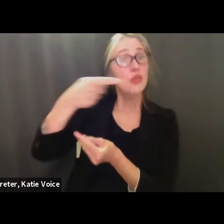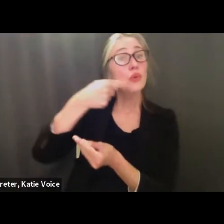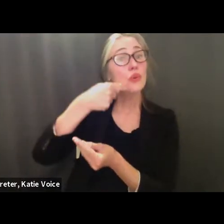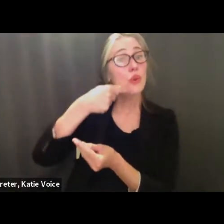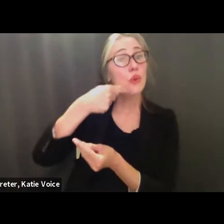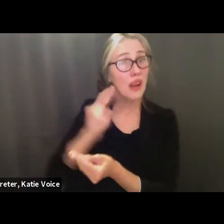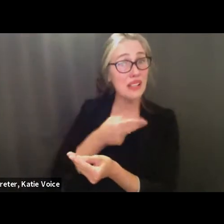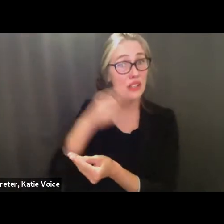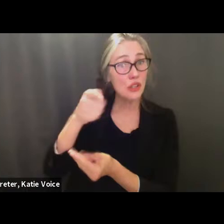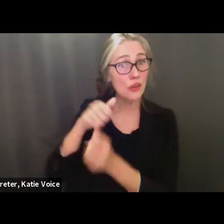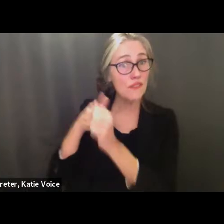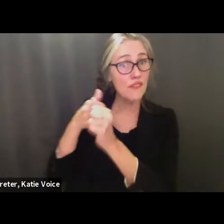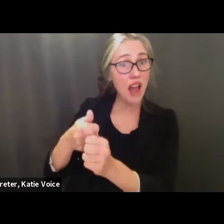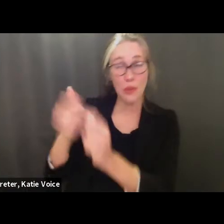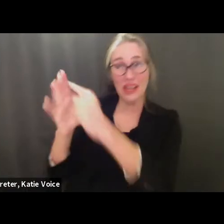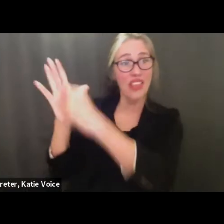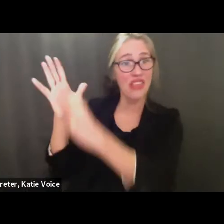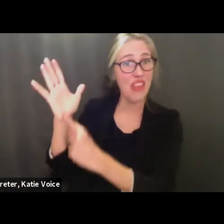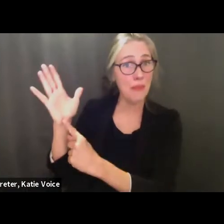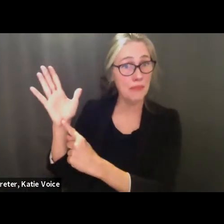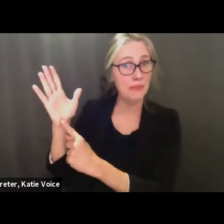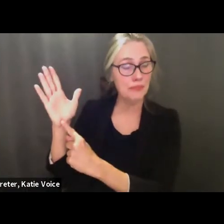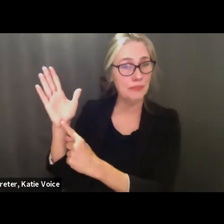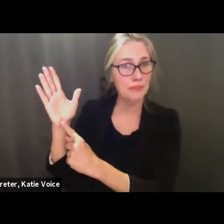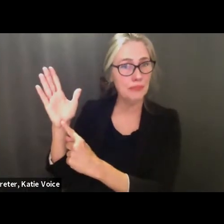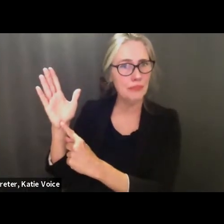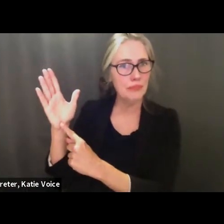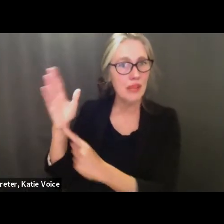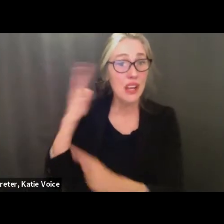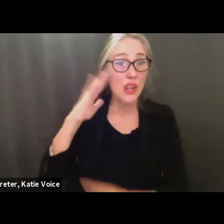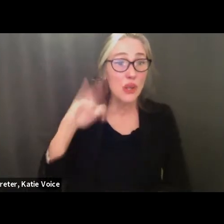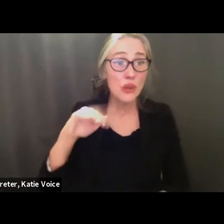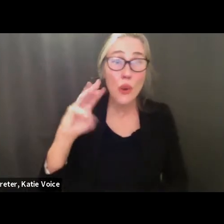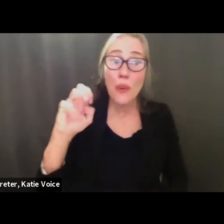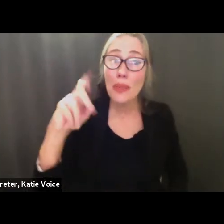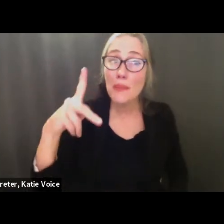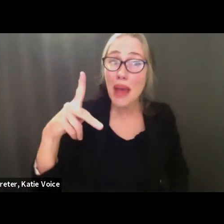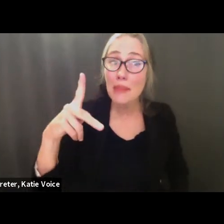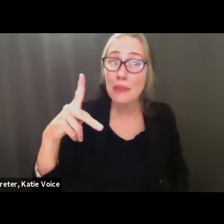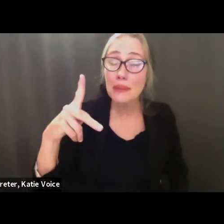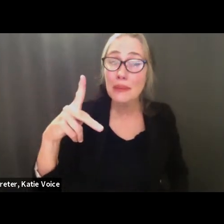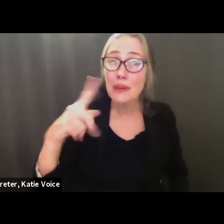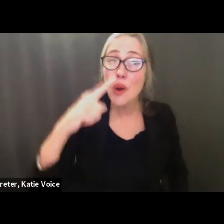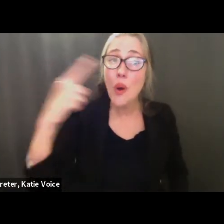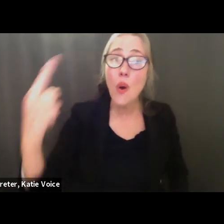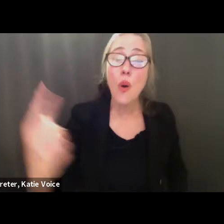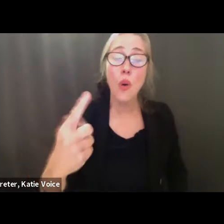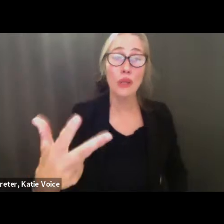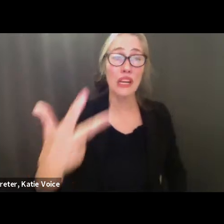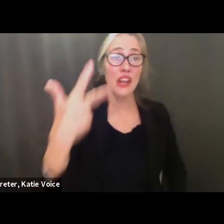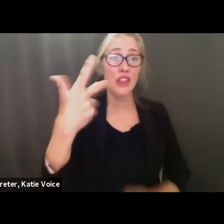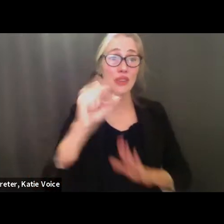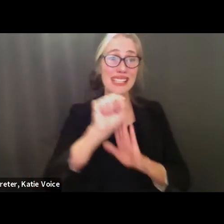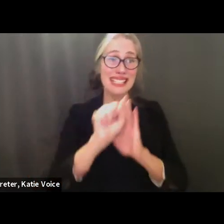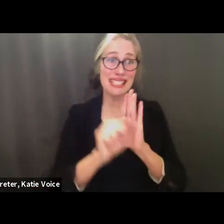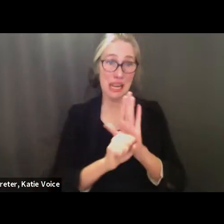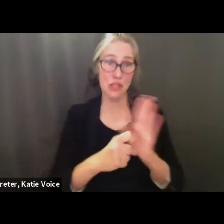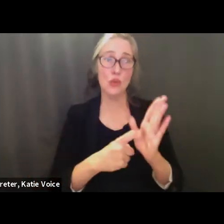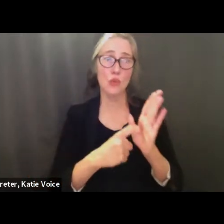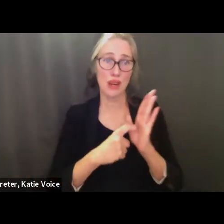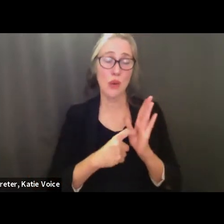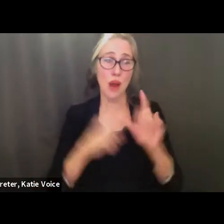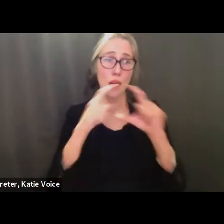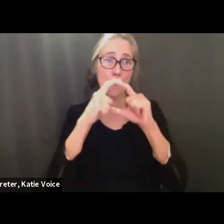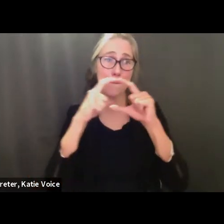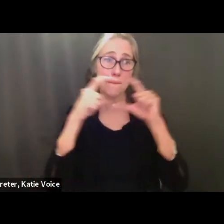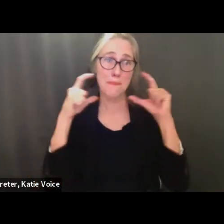one example, there's currently only 3 states require masks with fully vaccinated people. So